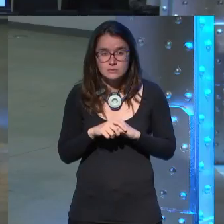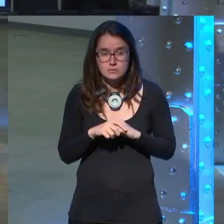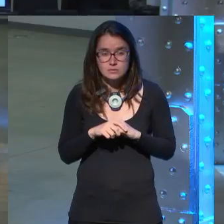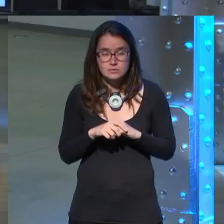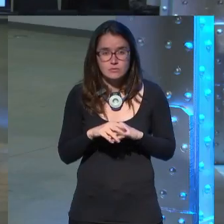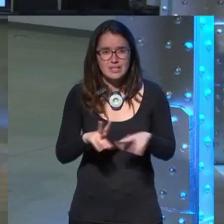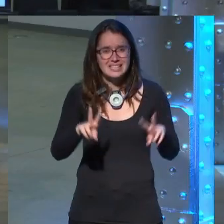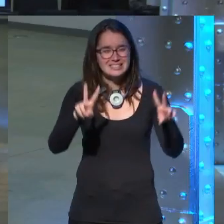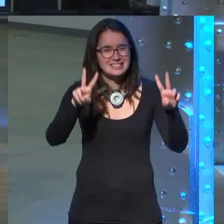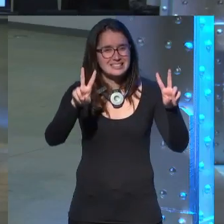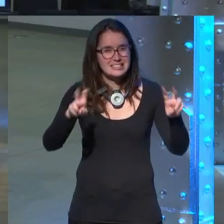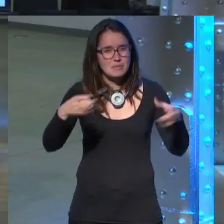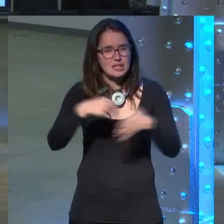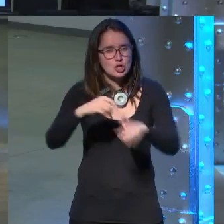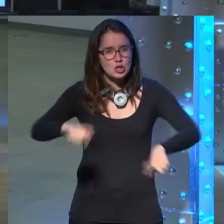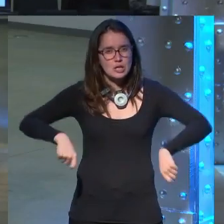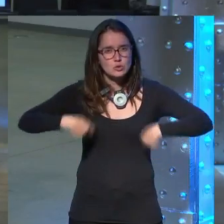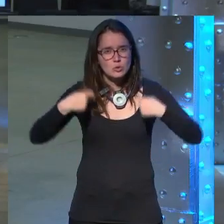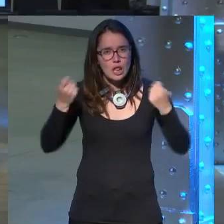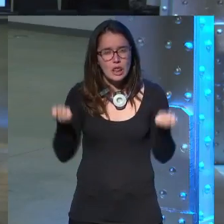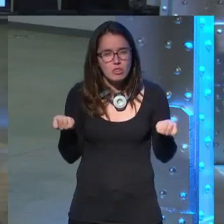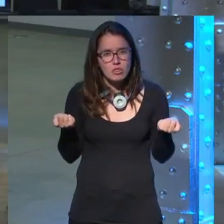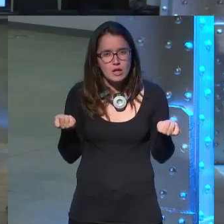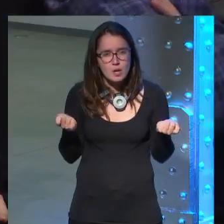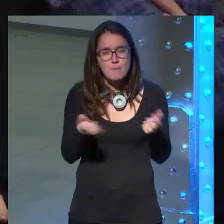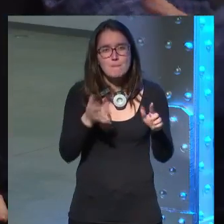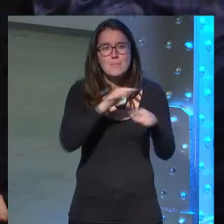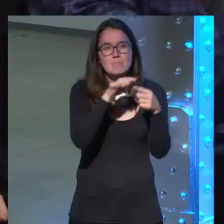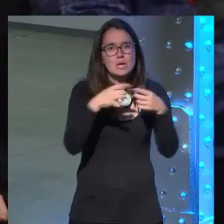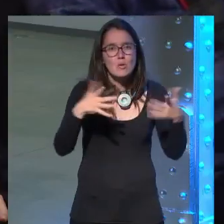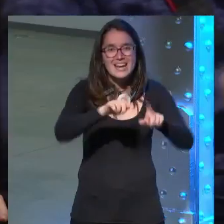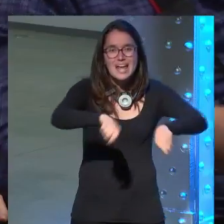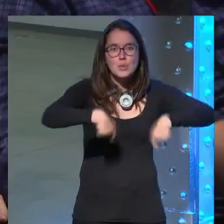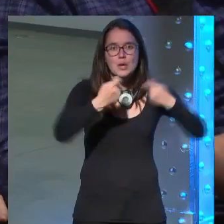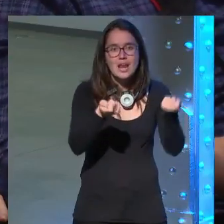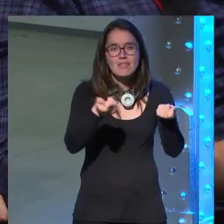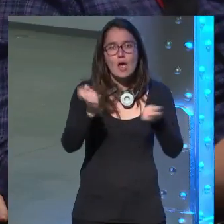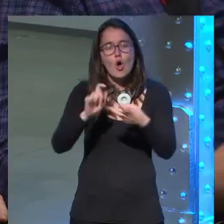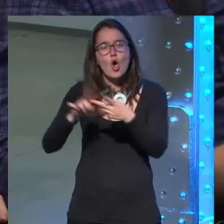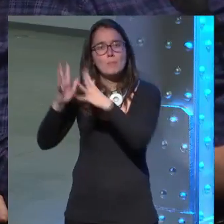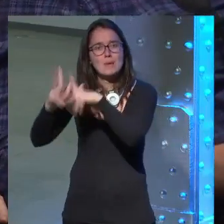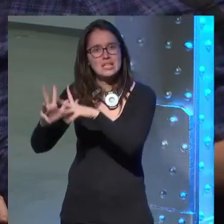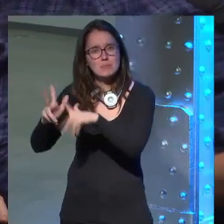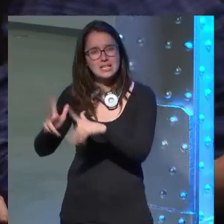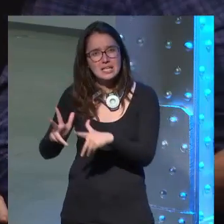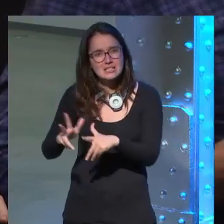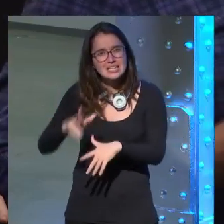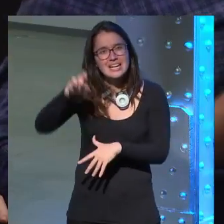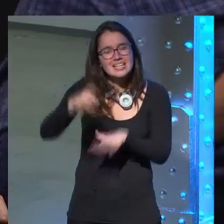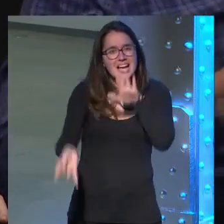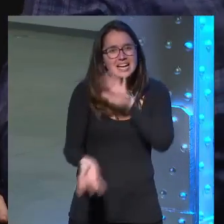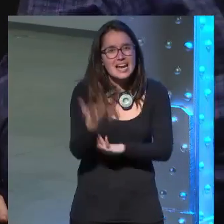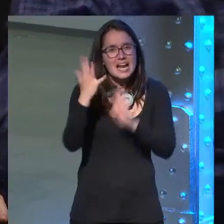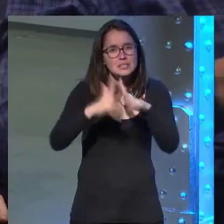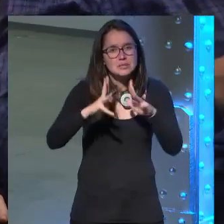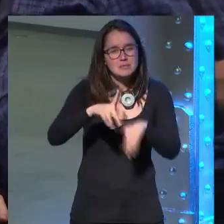Encontramos la... We find mathematics in nature. What comes first, nature or mathematics?